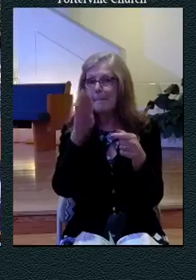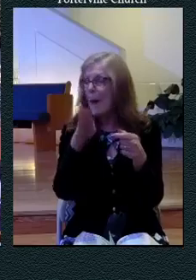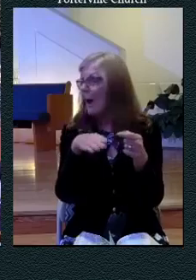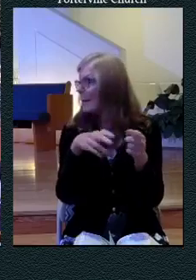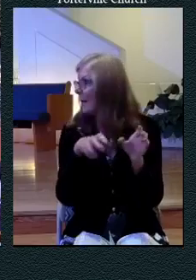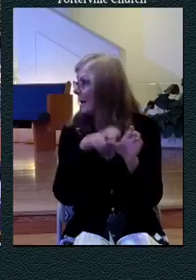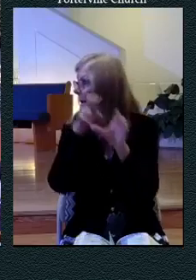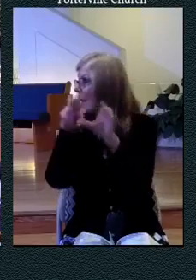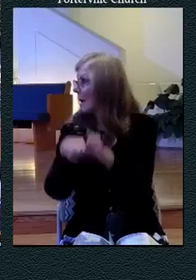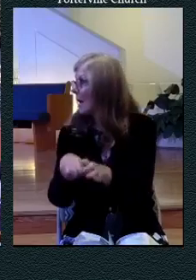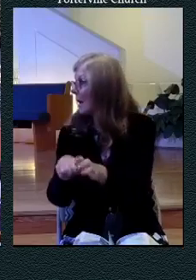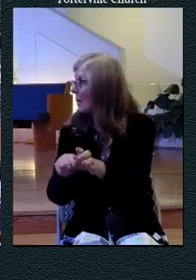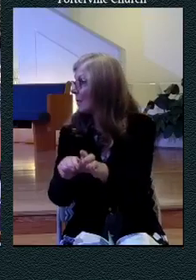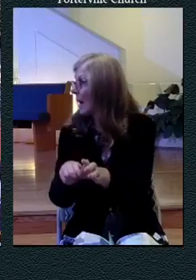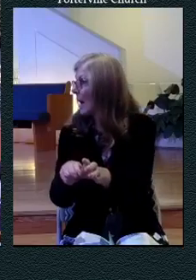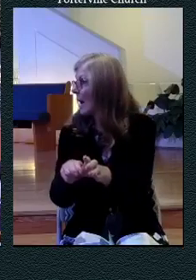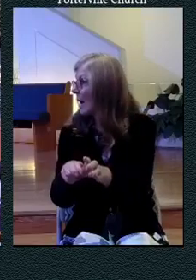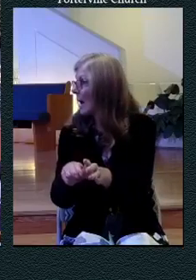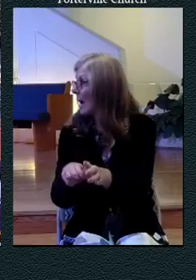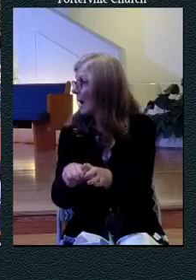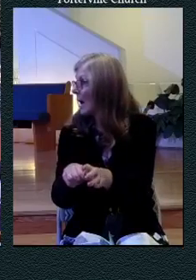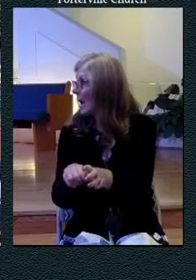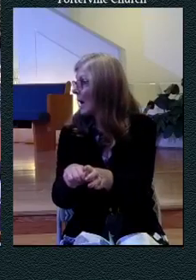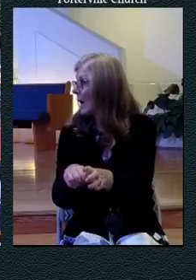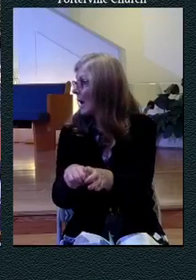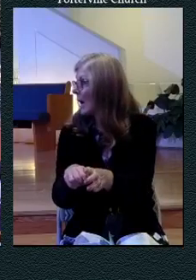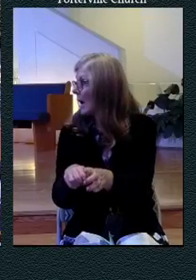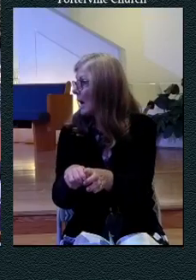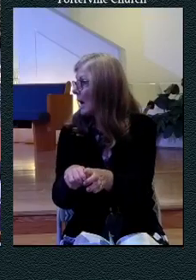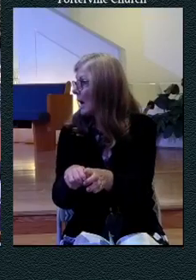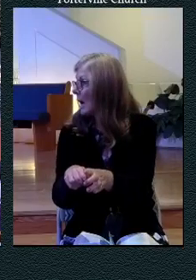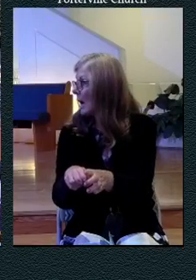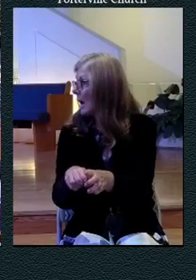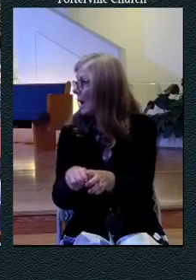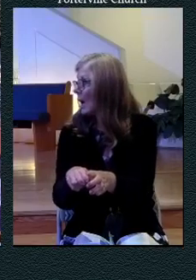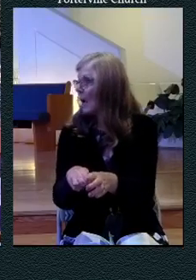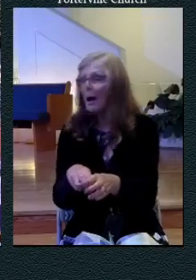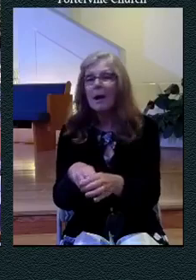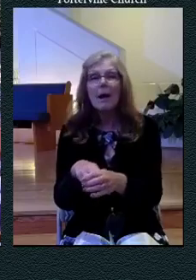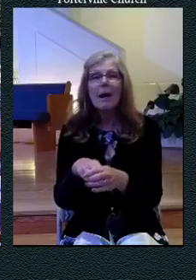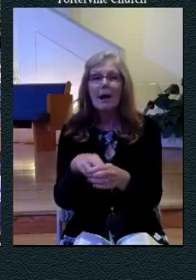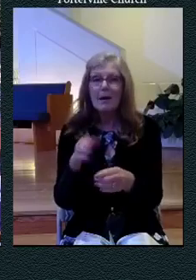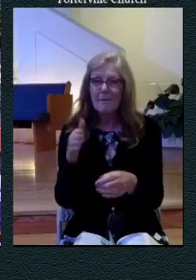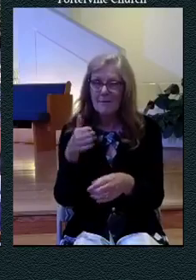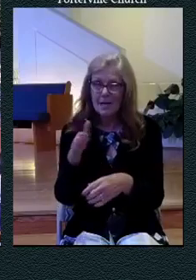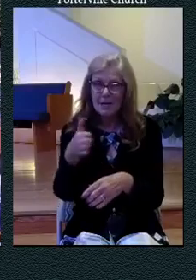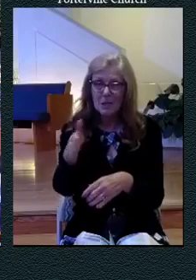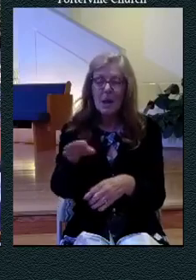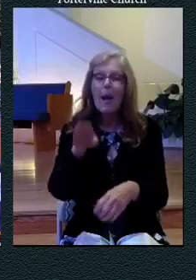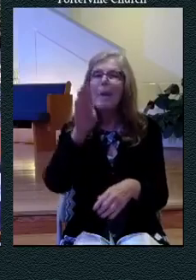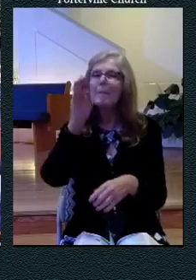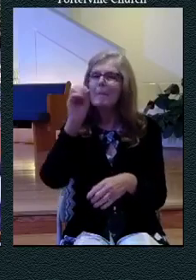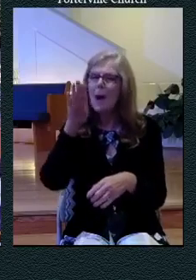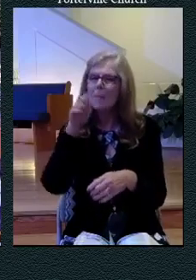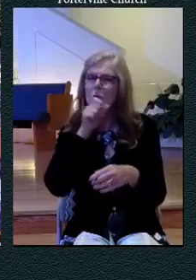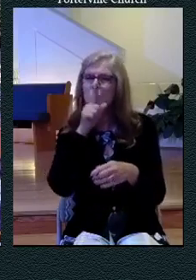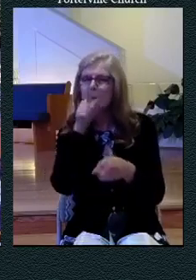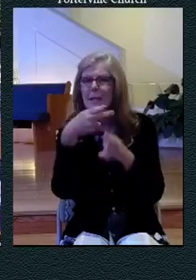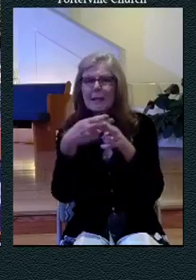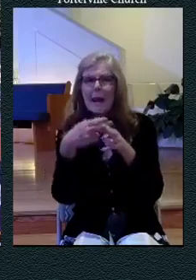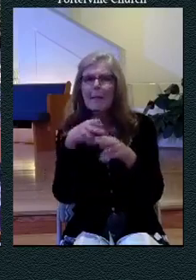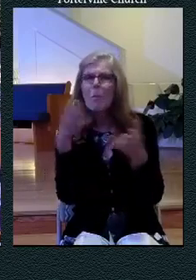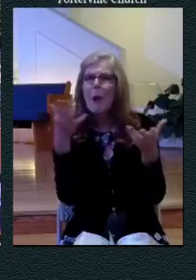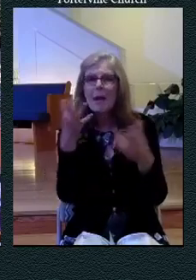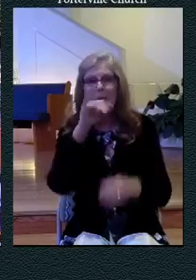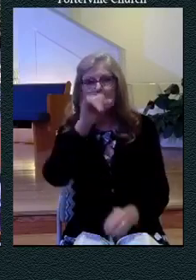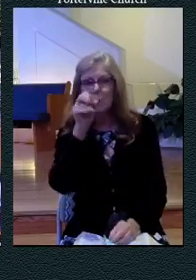Yes? Noah. You're close? Jonah. Right. Bob's real name is Jonah. Good.